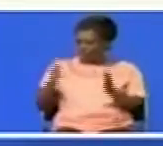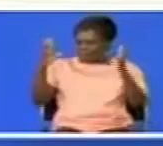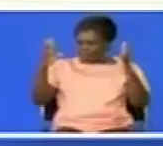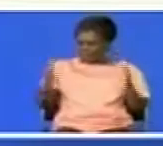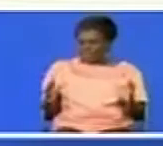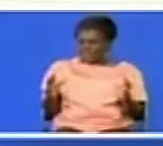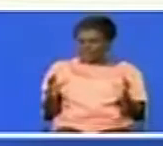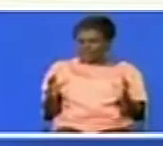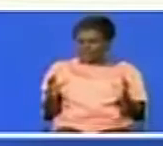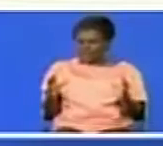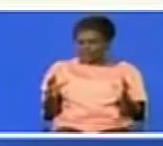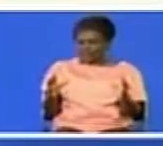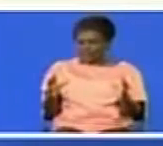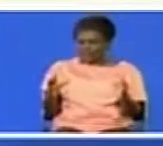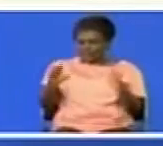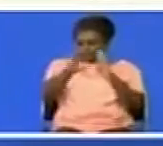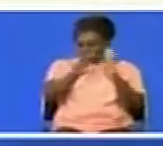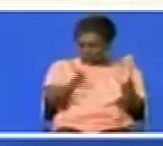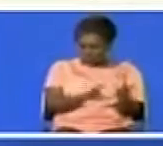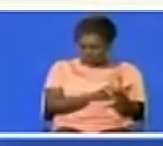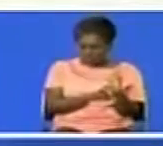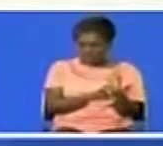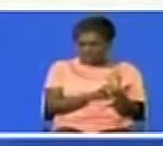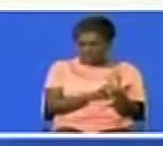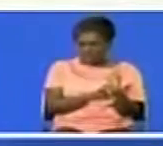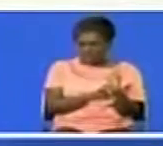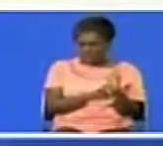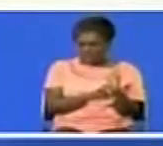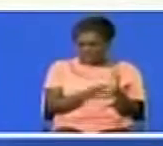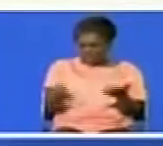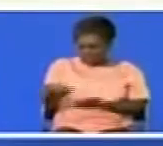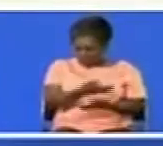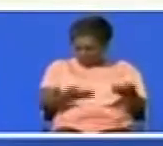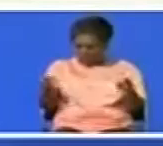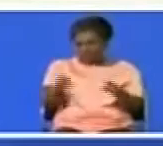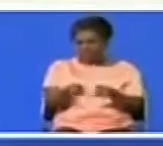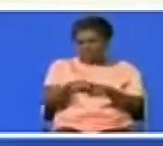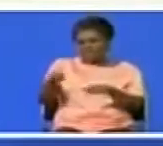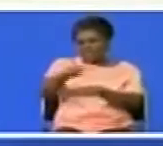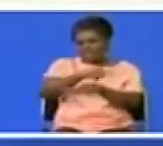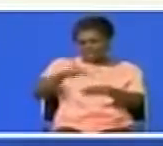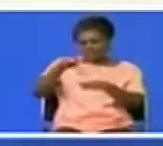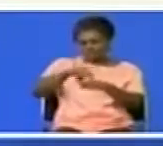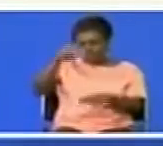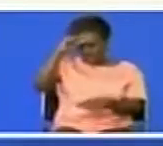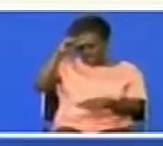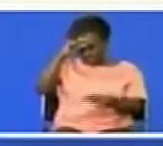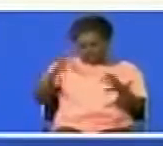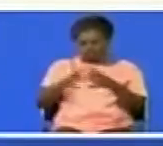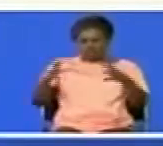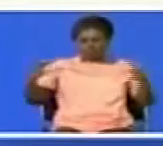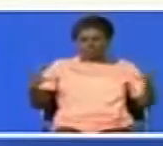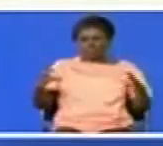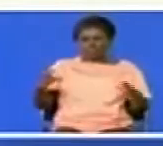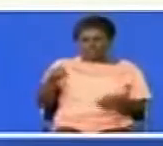the implementation of the Constitution and to the economy is national government's growth, because they are